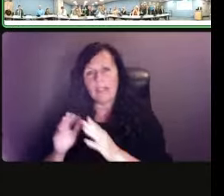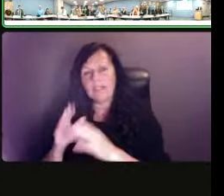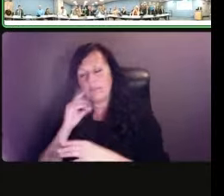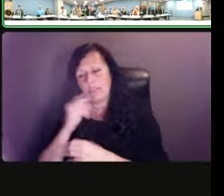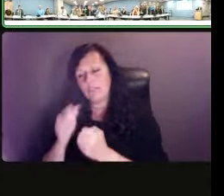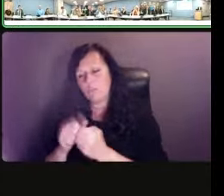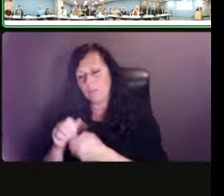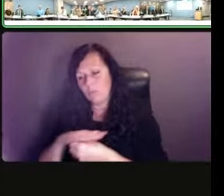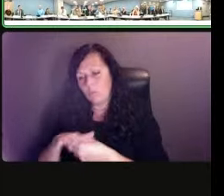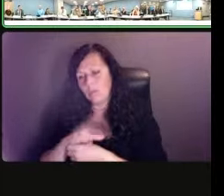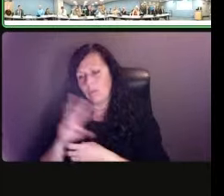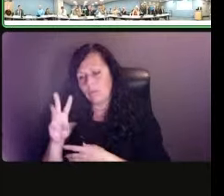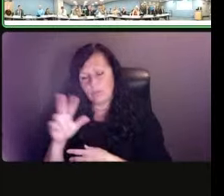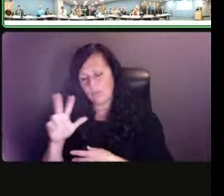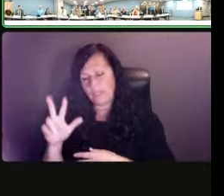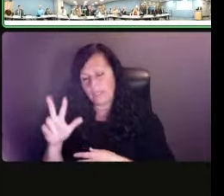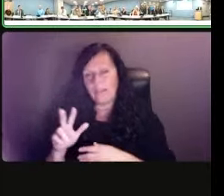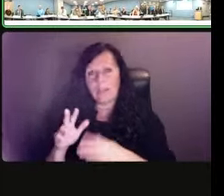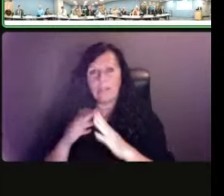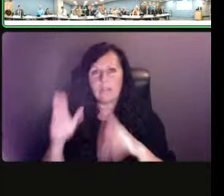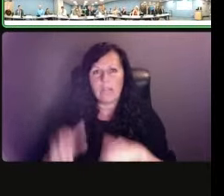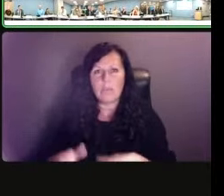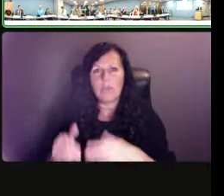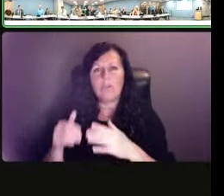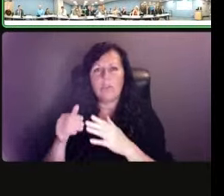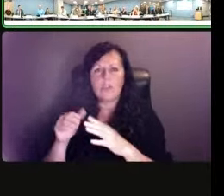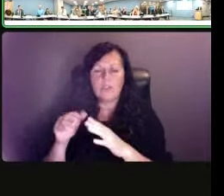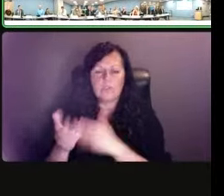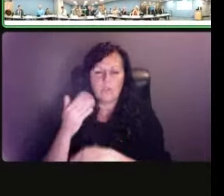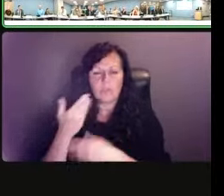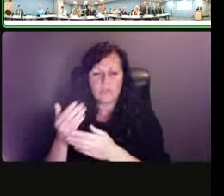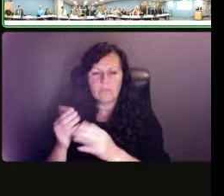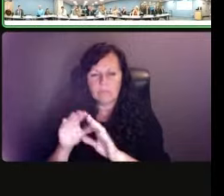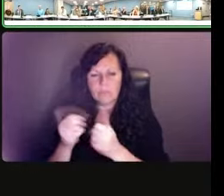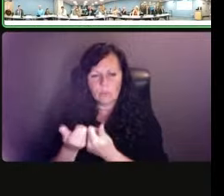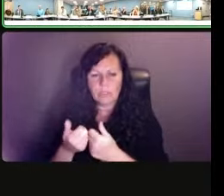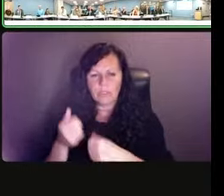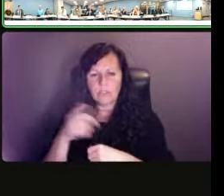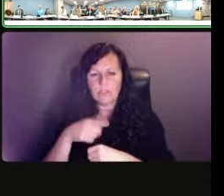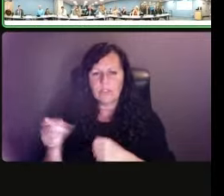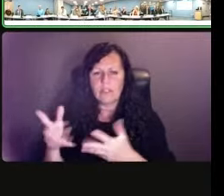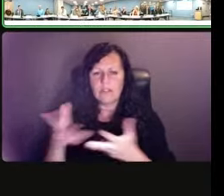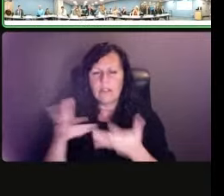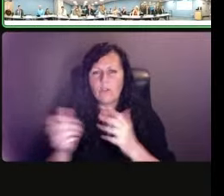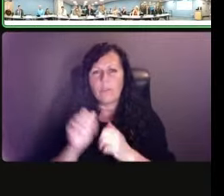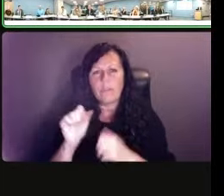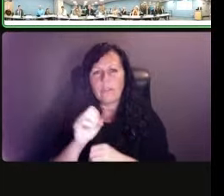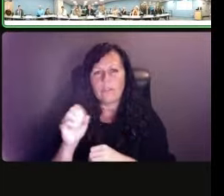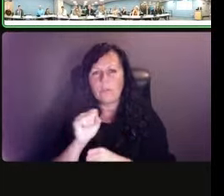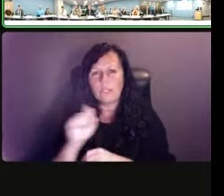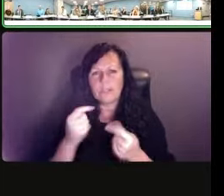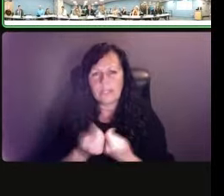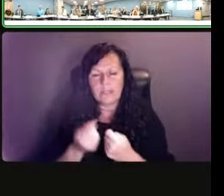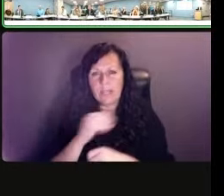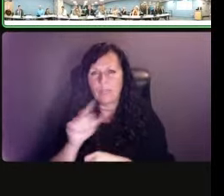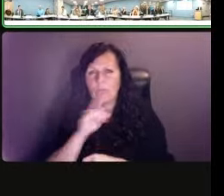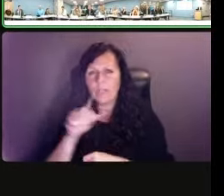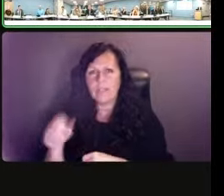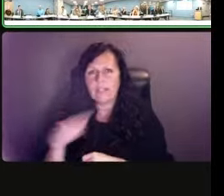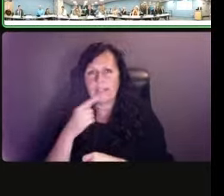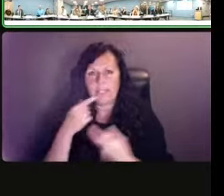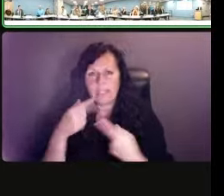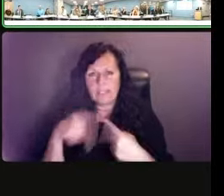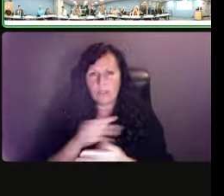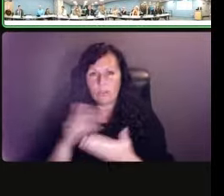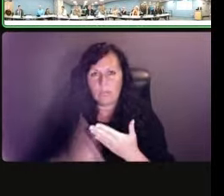members, like the Morningside Neighborhood Association, have interacted with the SOS team successfully, is that it was really the park ranger on weekends that